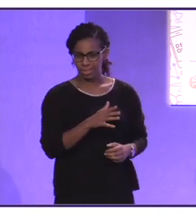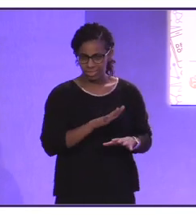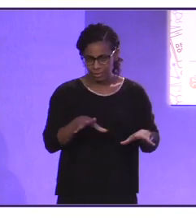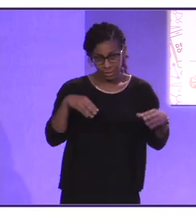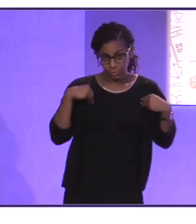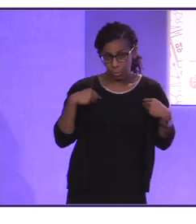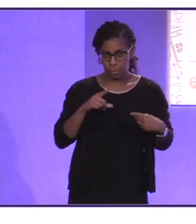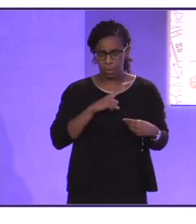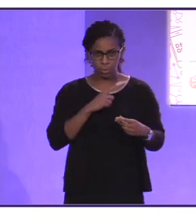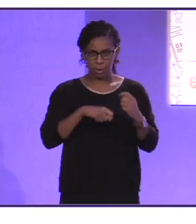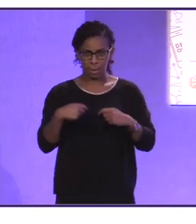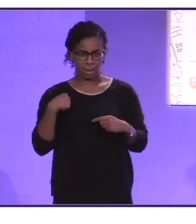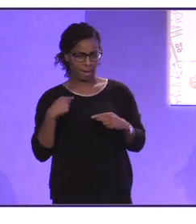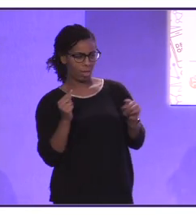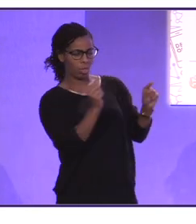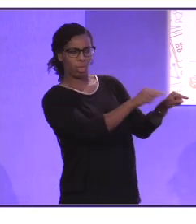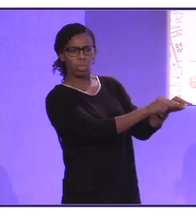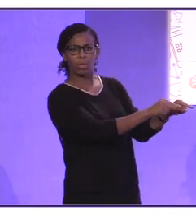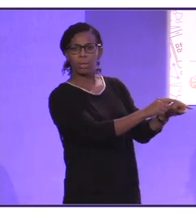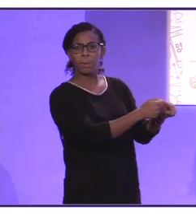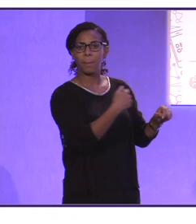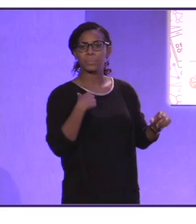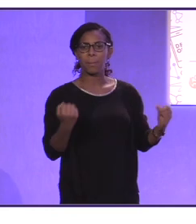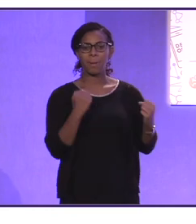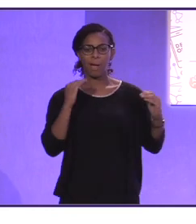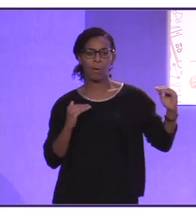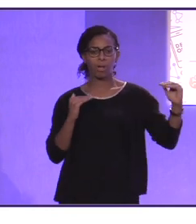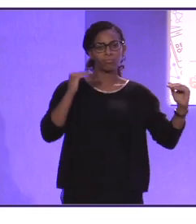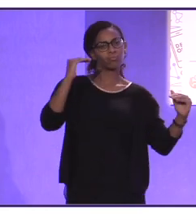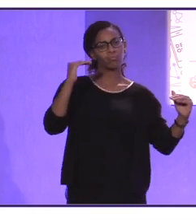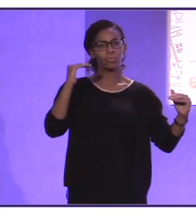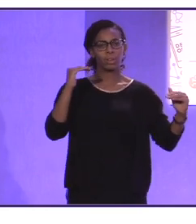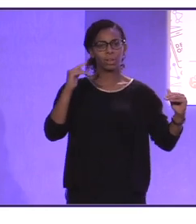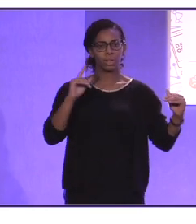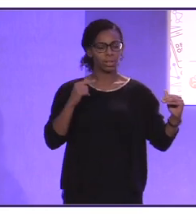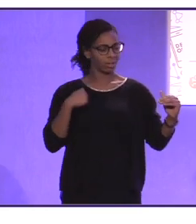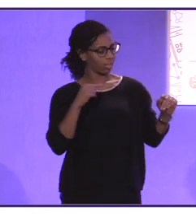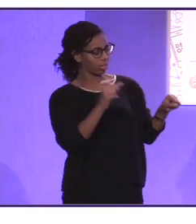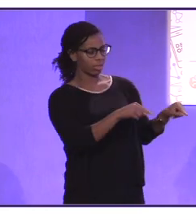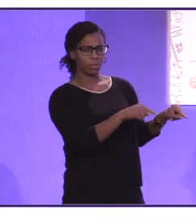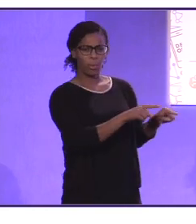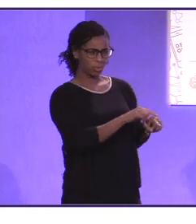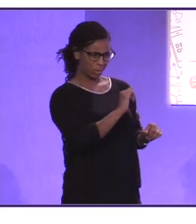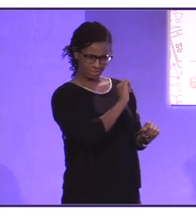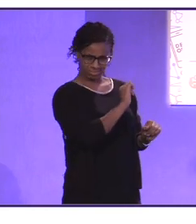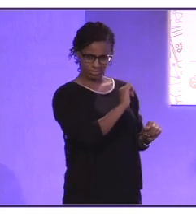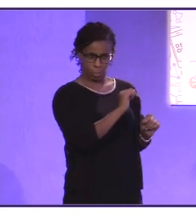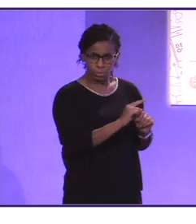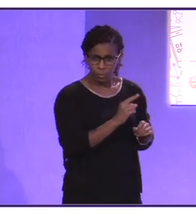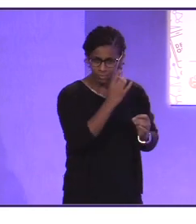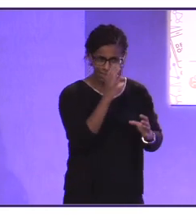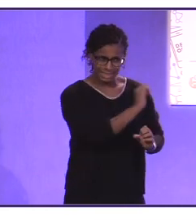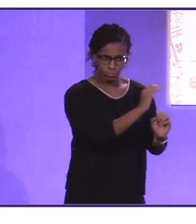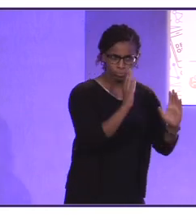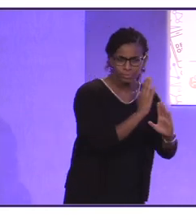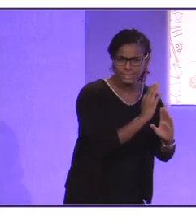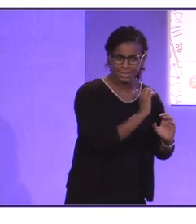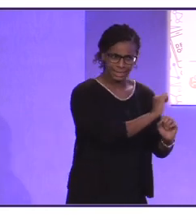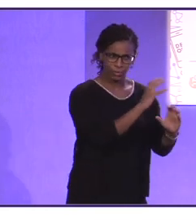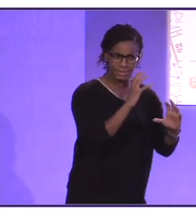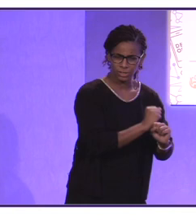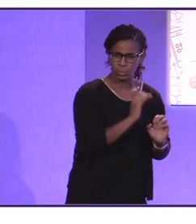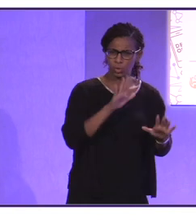all of a sudden I'm creating an artificial power balance where I'm doing something else. And not to mention Jack's privacy and the confidentiality we should have in